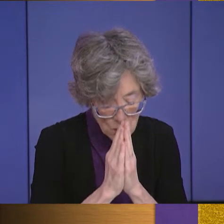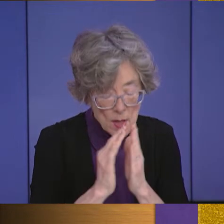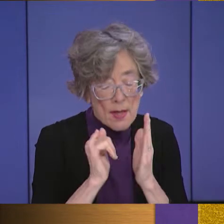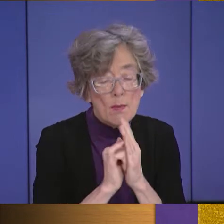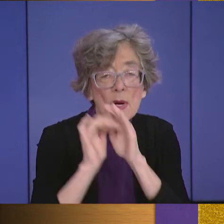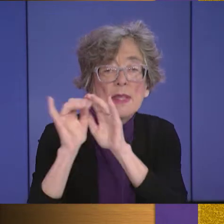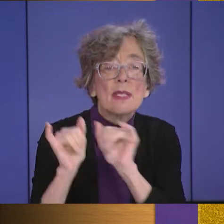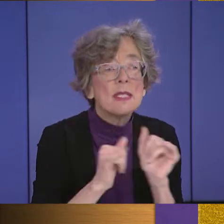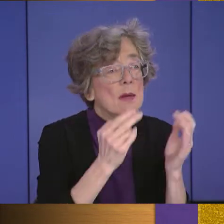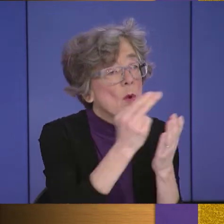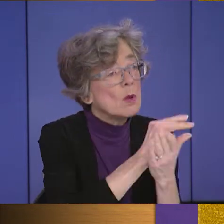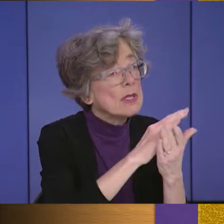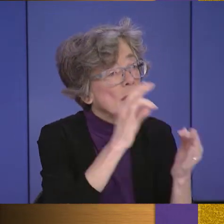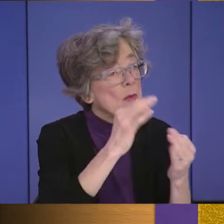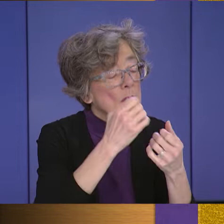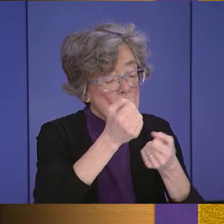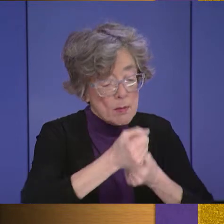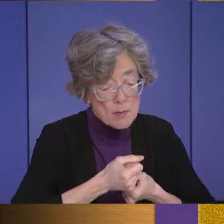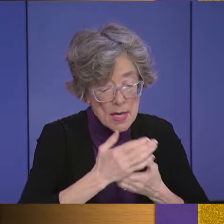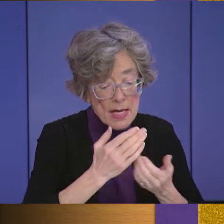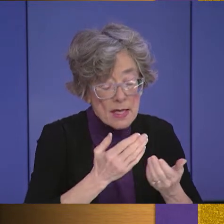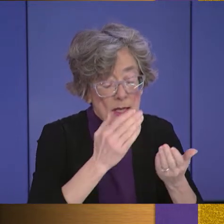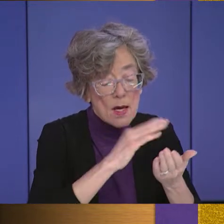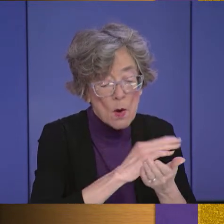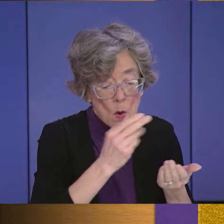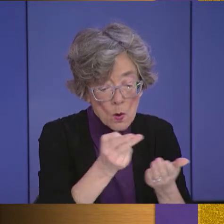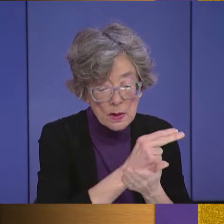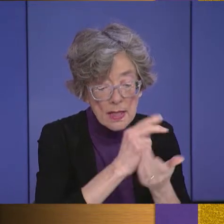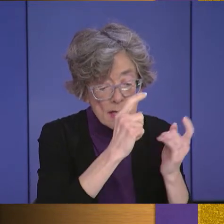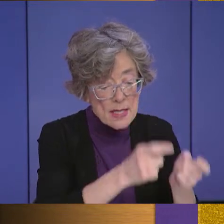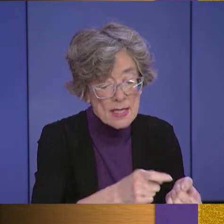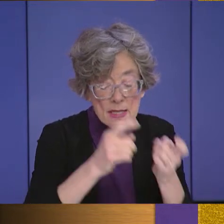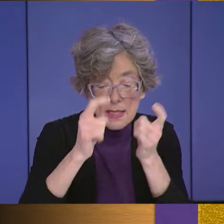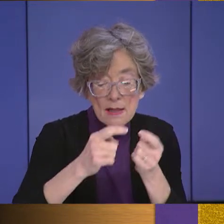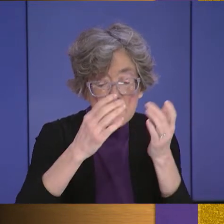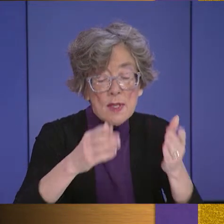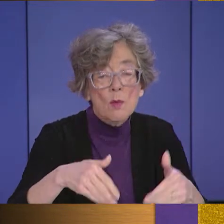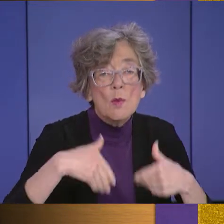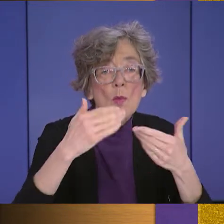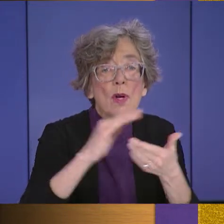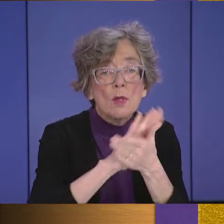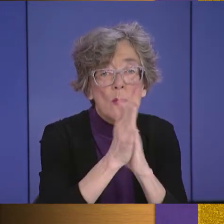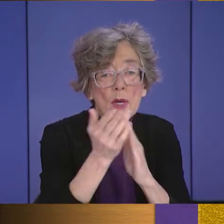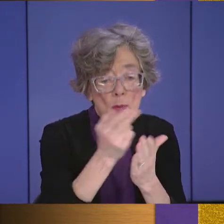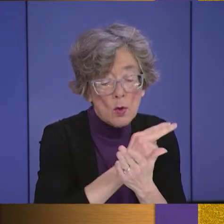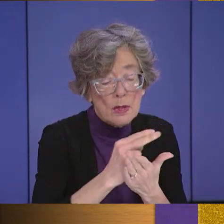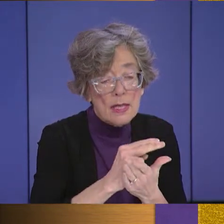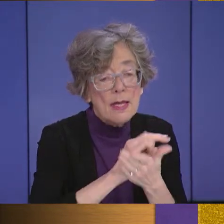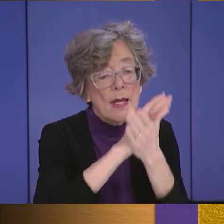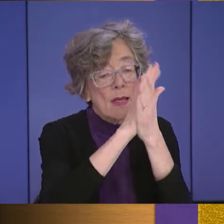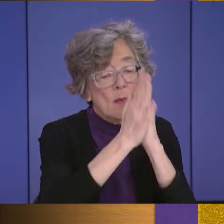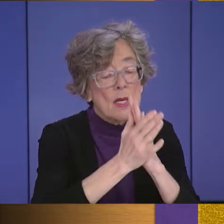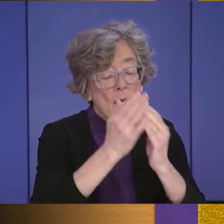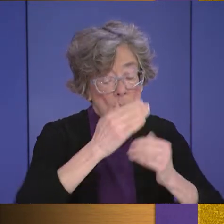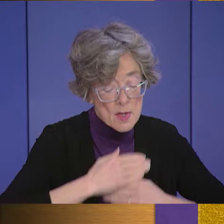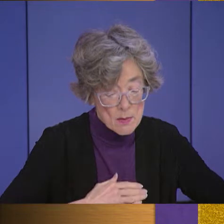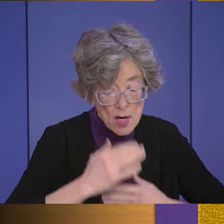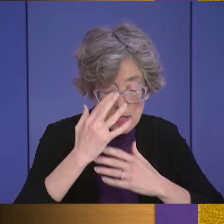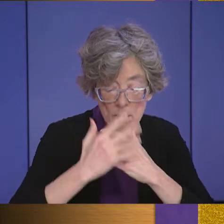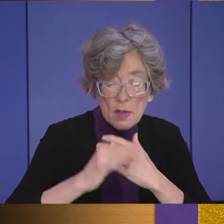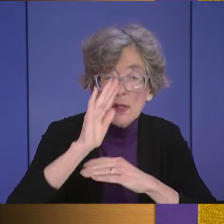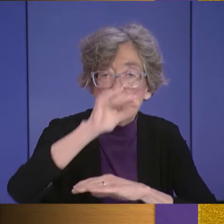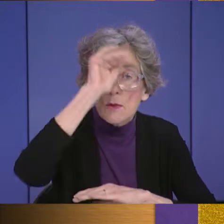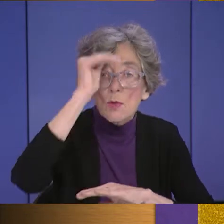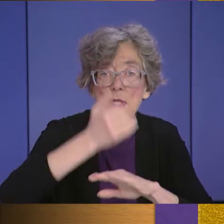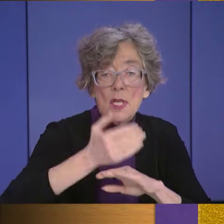the same Spirit, graciously make holy these gifts we have brought to you for consecration, that they may become the body and blood of your Son,